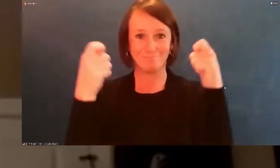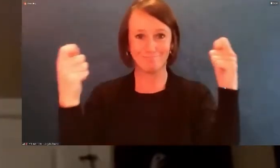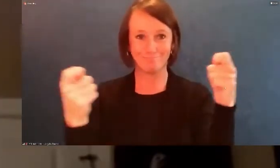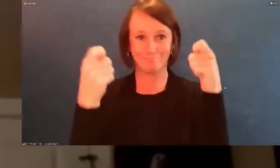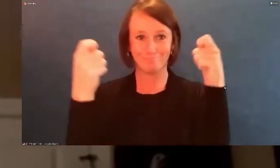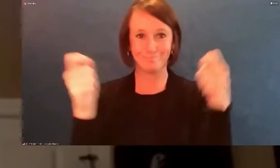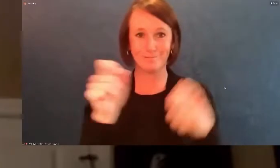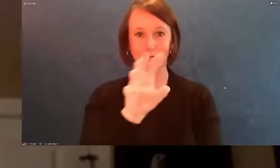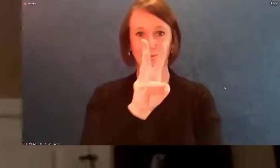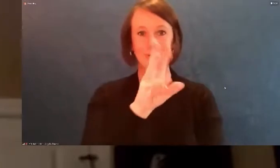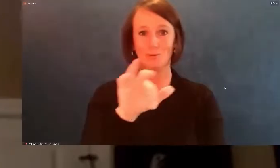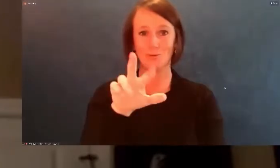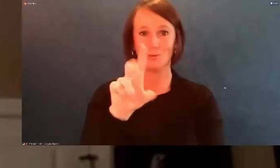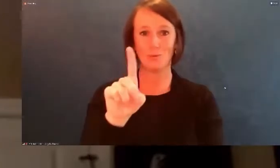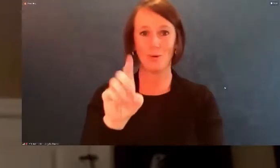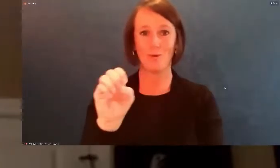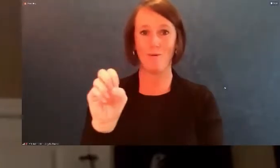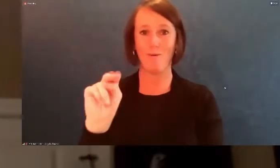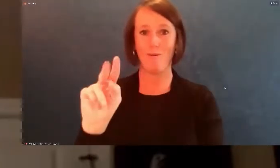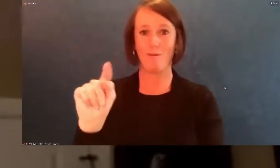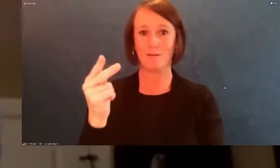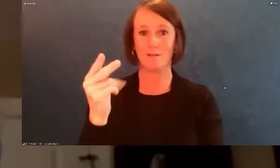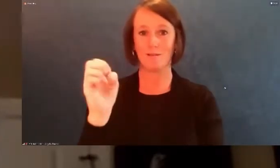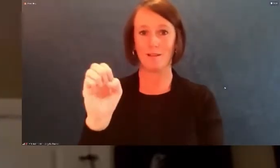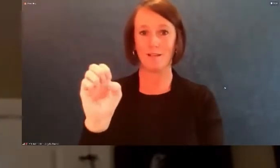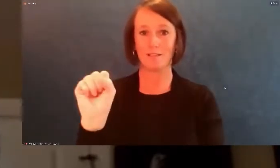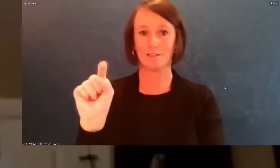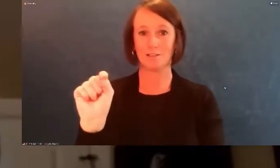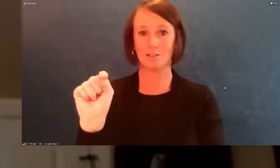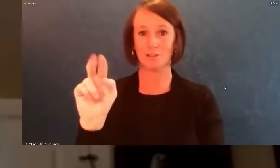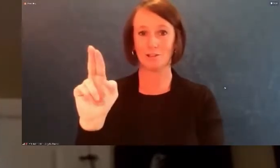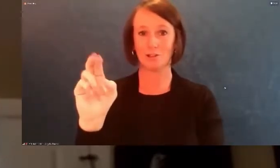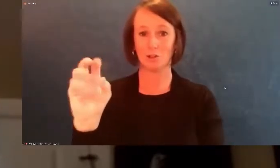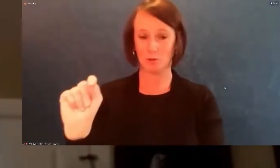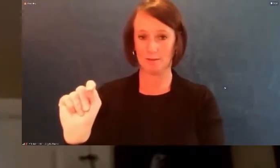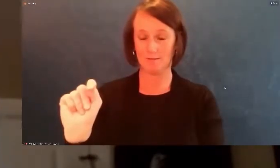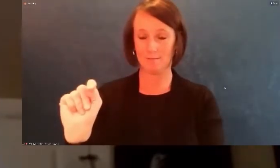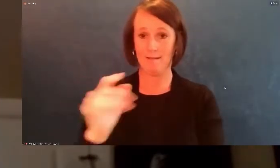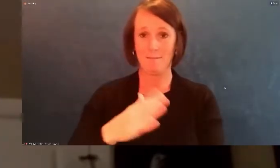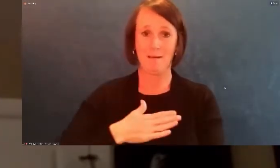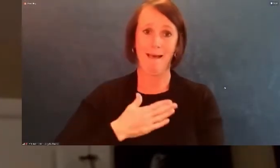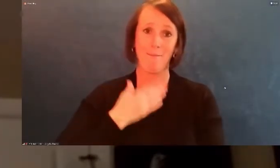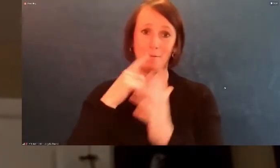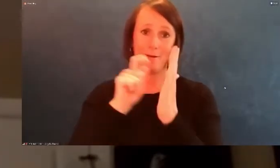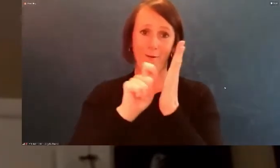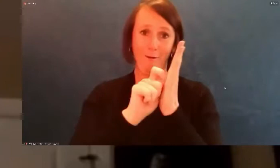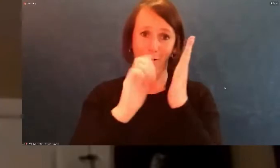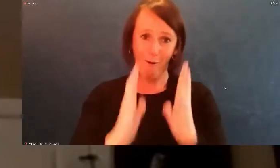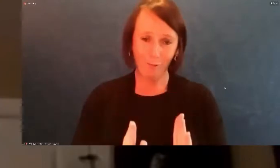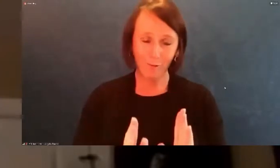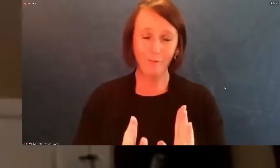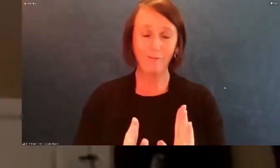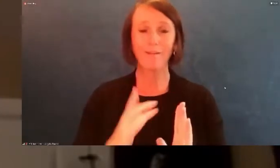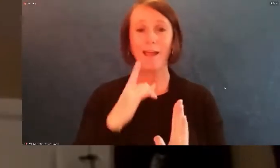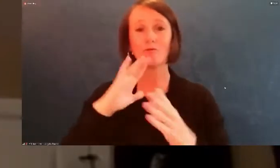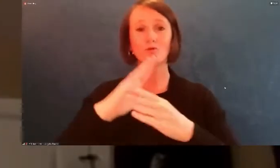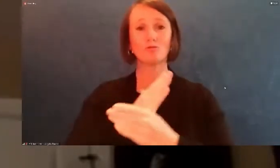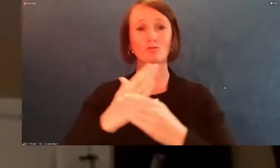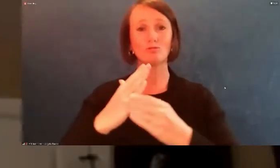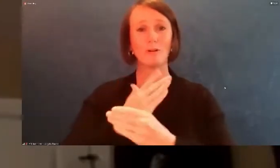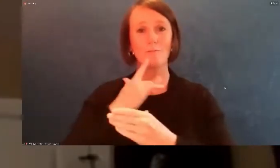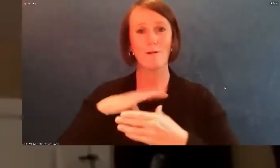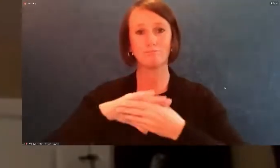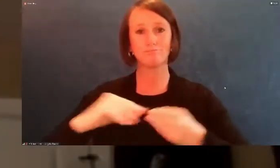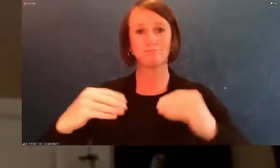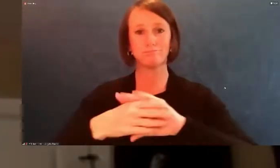proud to be an author and a storyteller. I want to share with you some of the teachings I received when I was growing up. So people say,